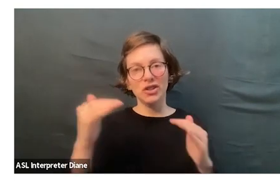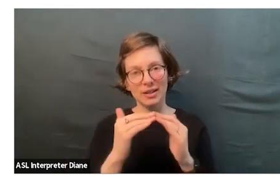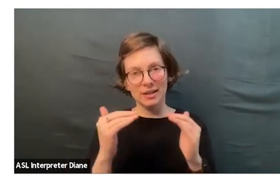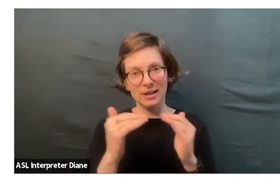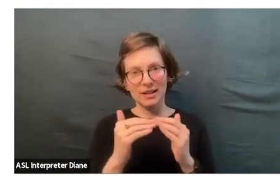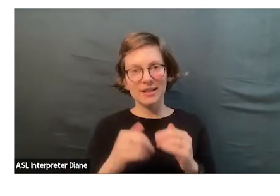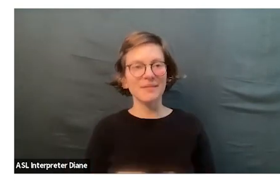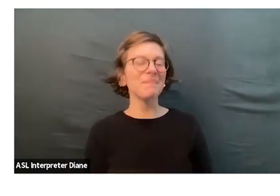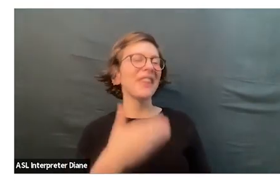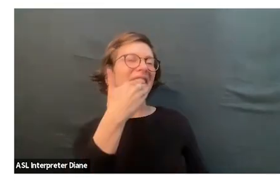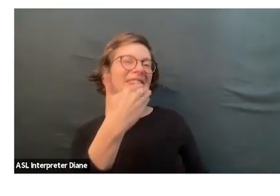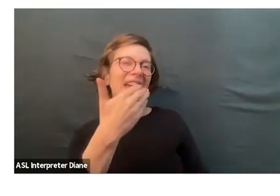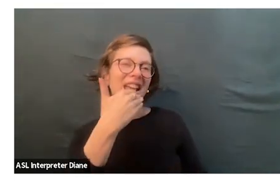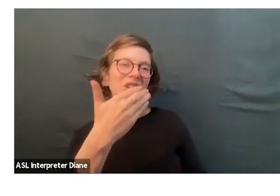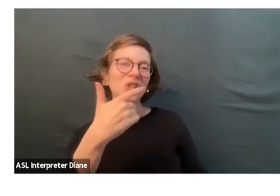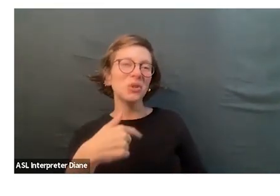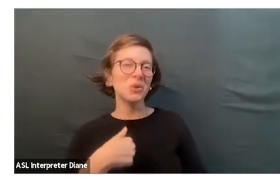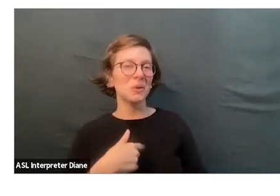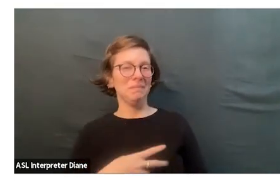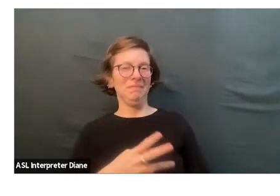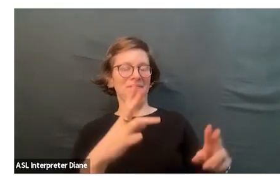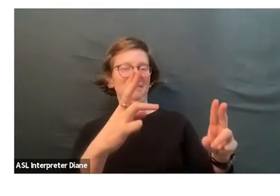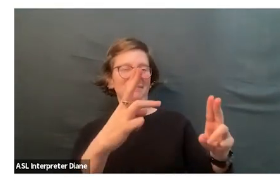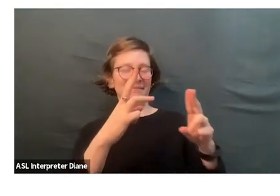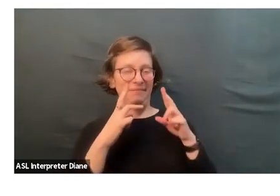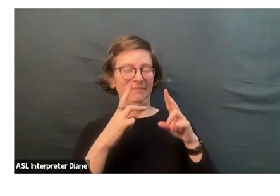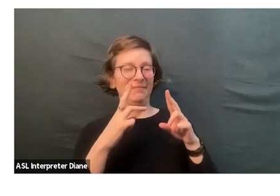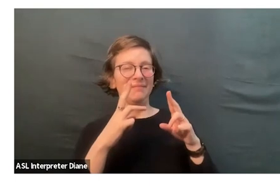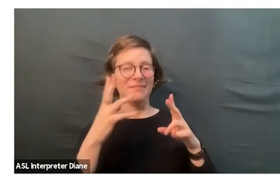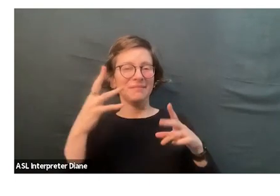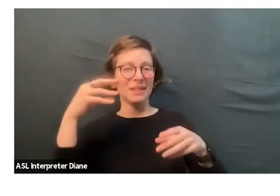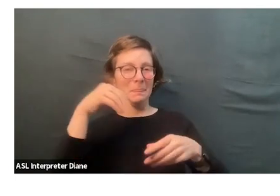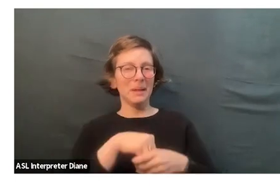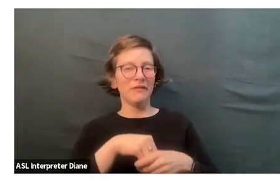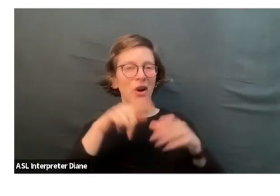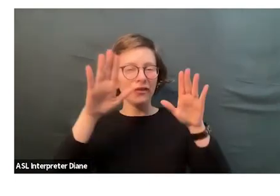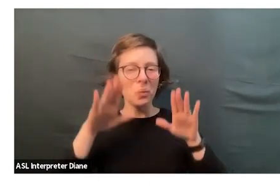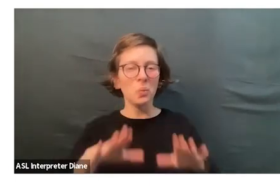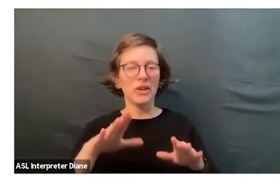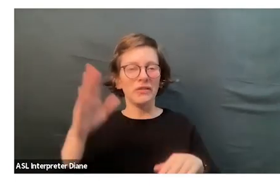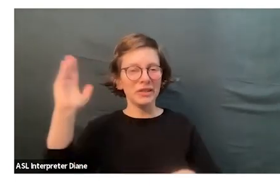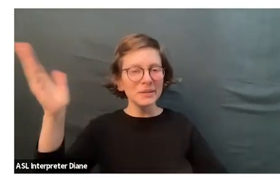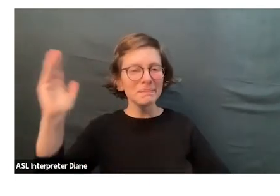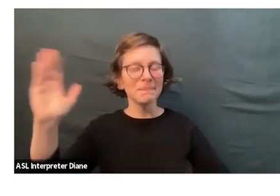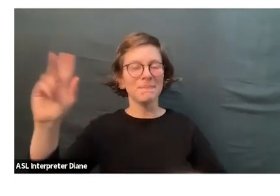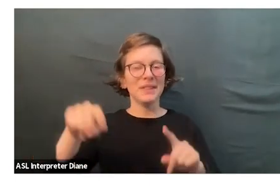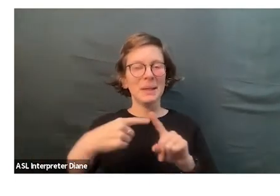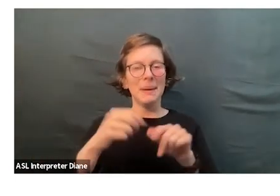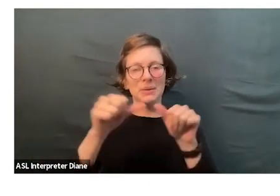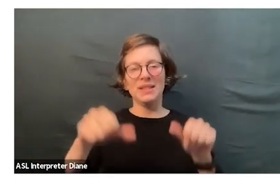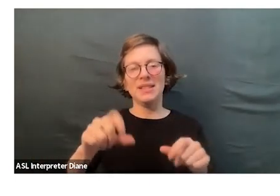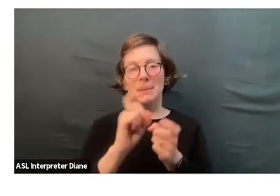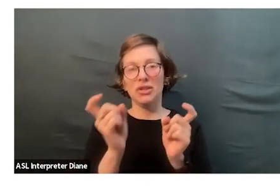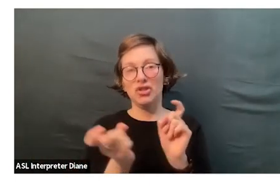today what I wanted to do was offer an origin story, really. We need to understand, if we want to design